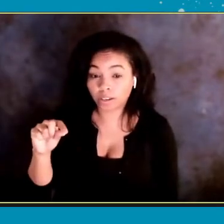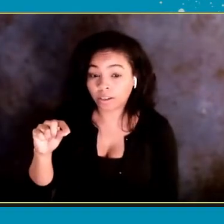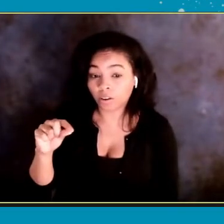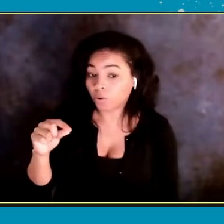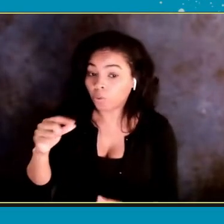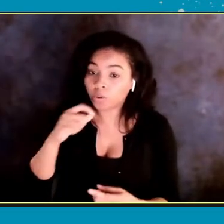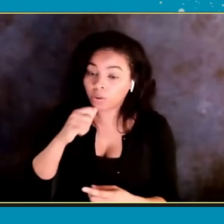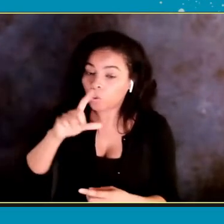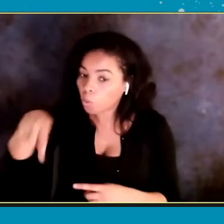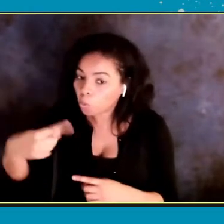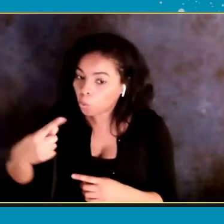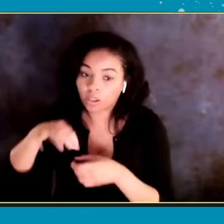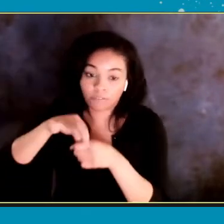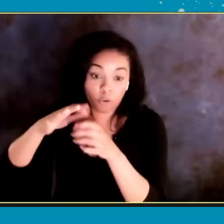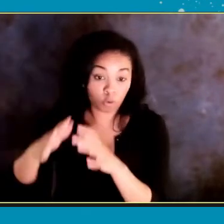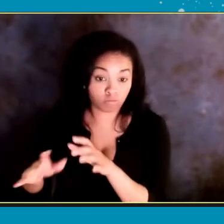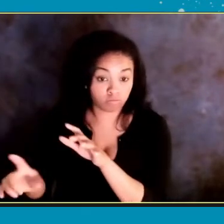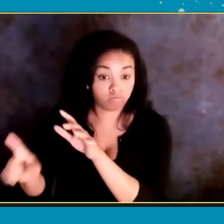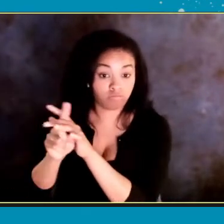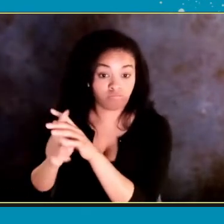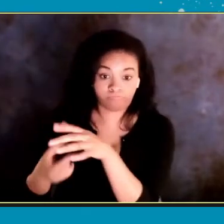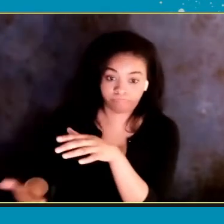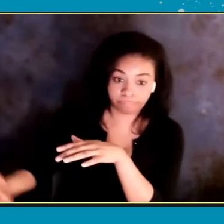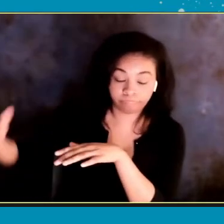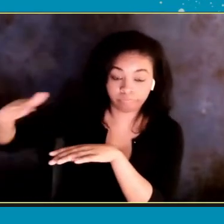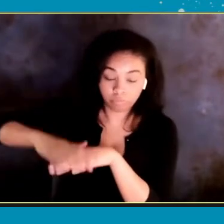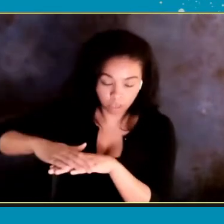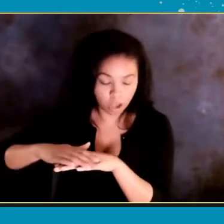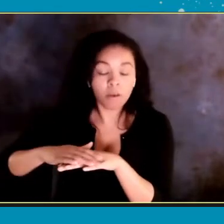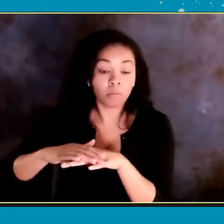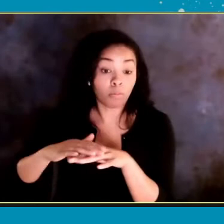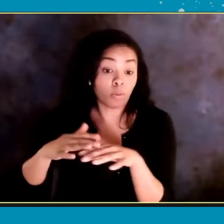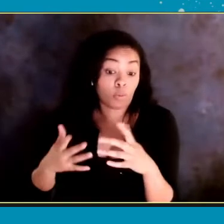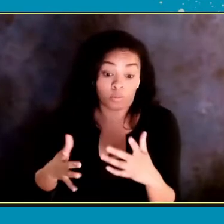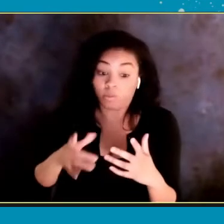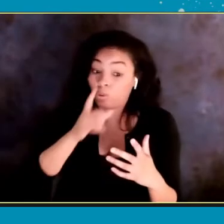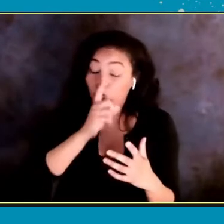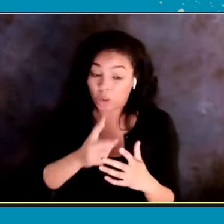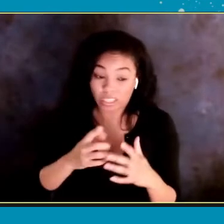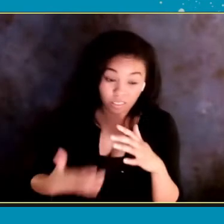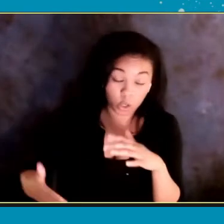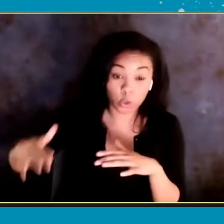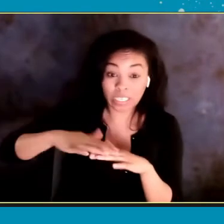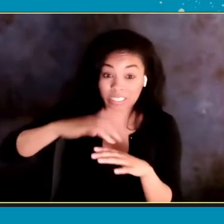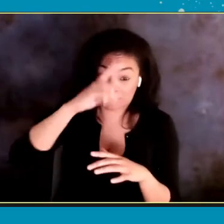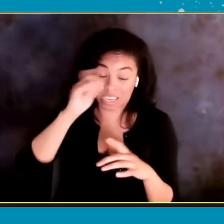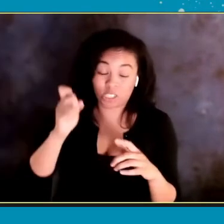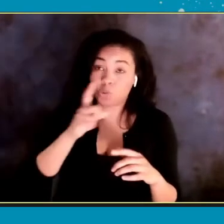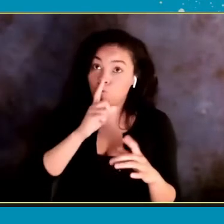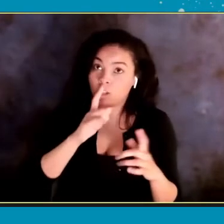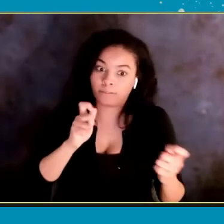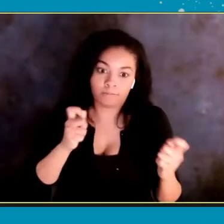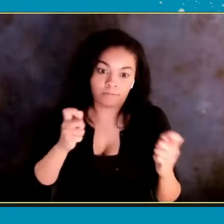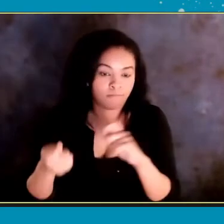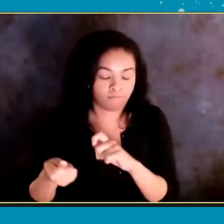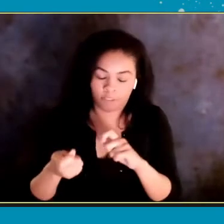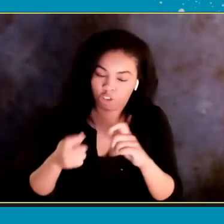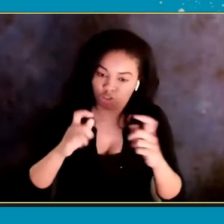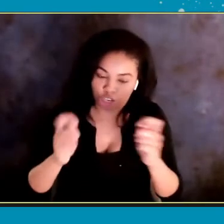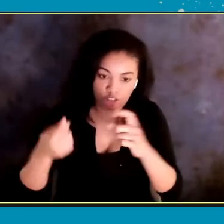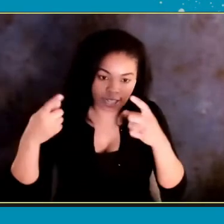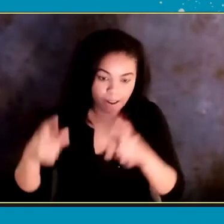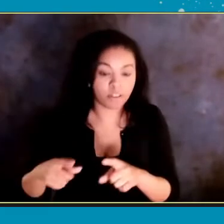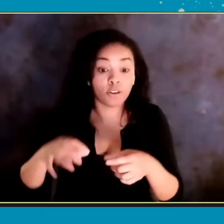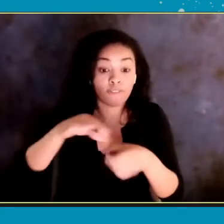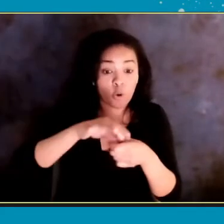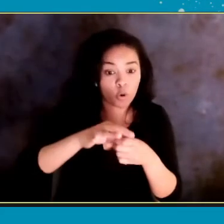voter turnout, but we increased it because there were measures that were really revolutionary measures that were implemented in the state of Texas to make voting more